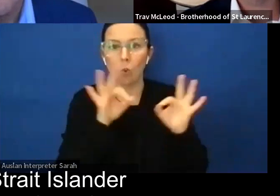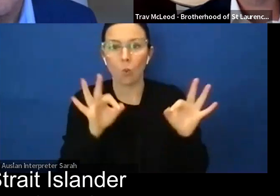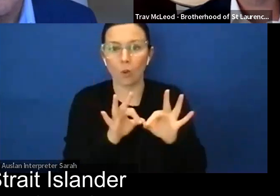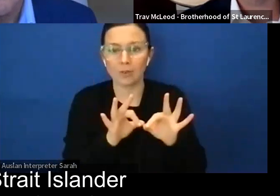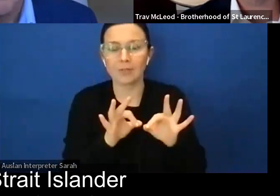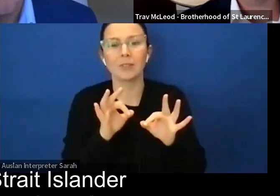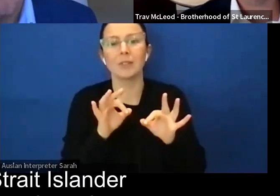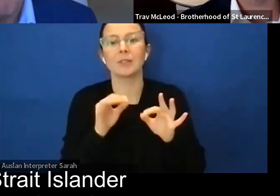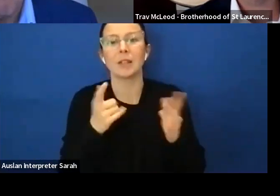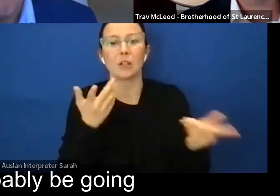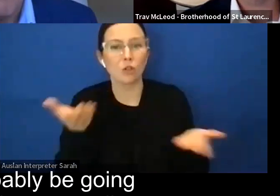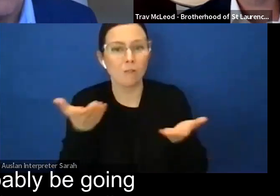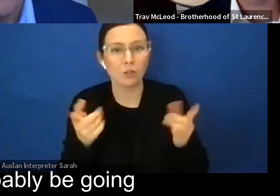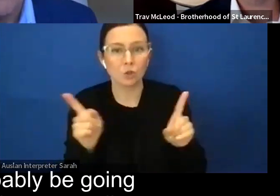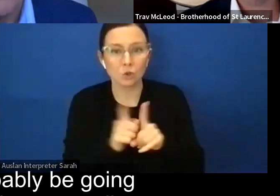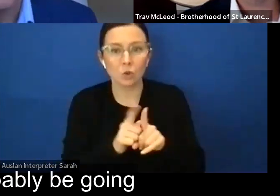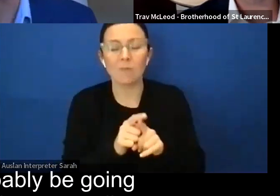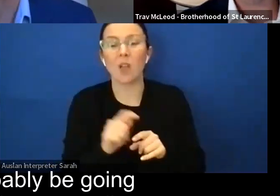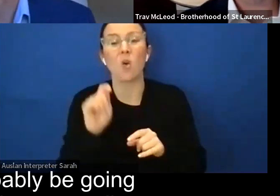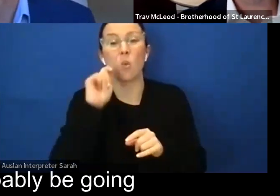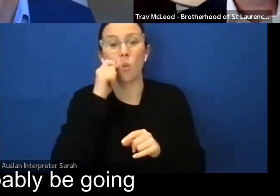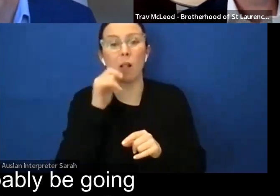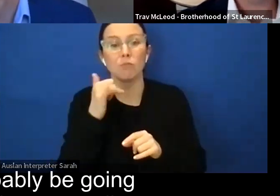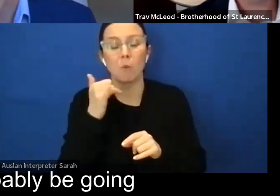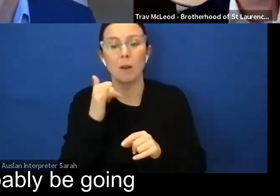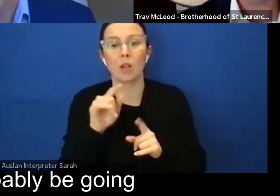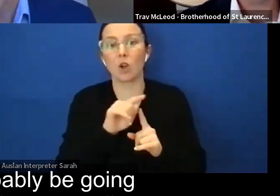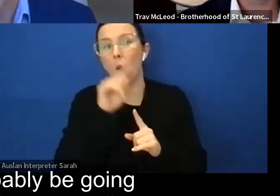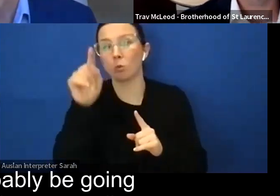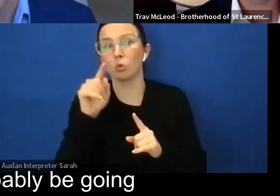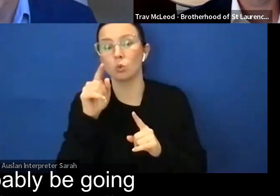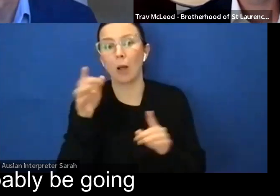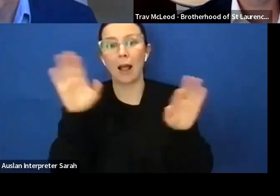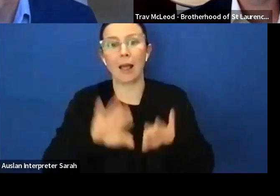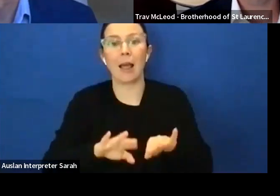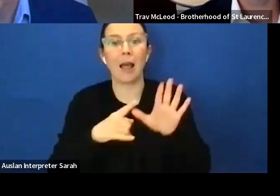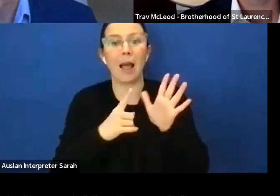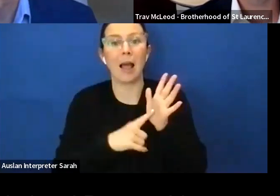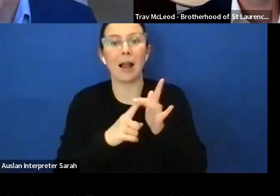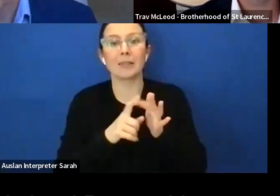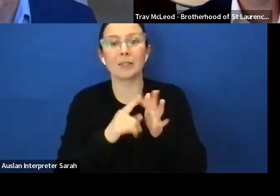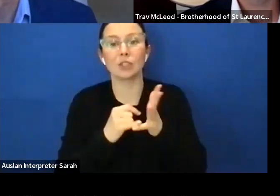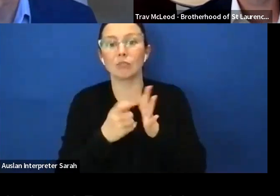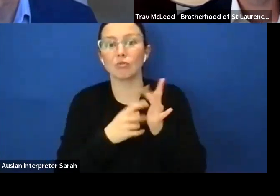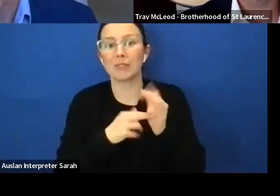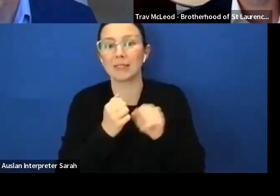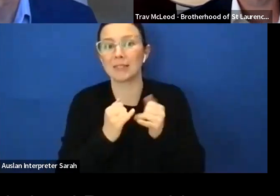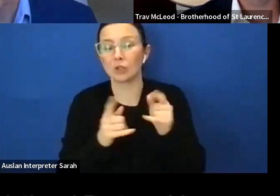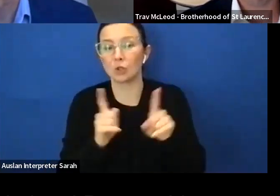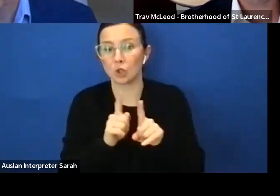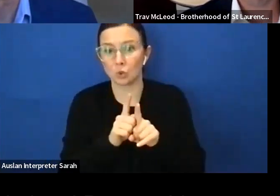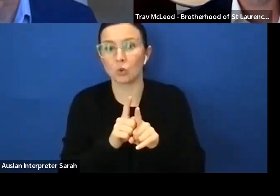organisations and services, and we'll probably be going to Alice Springs as well for a meeting of